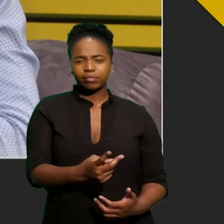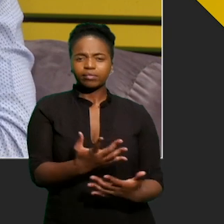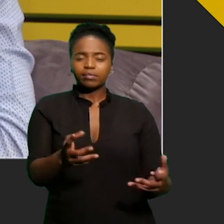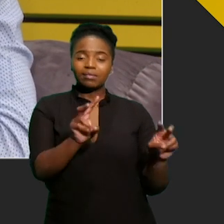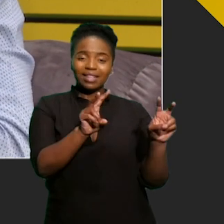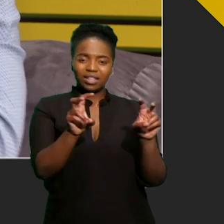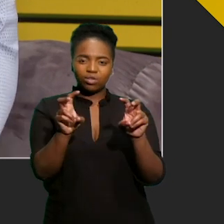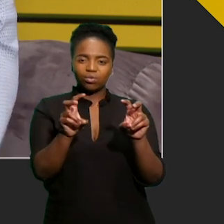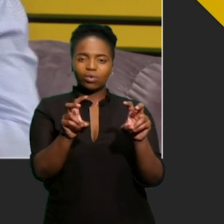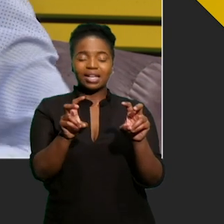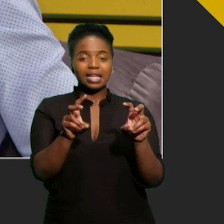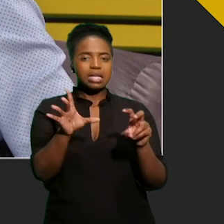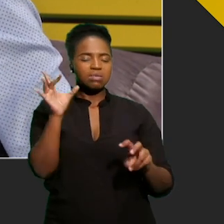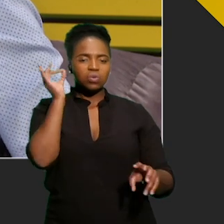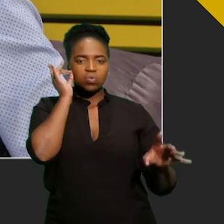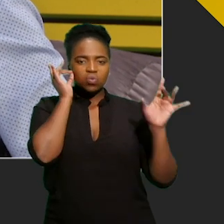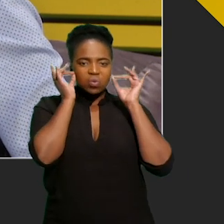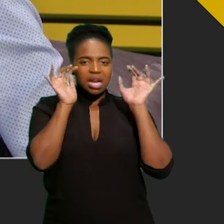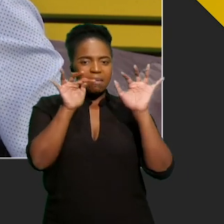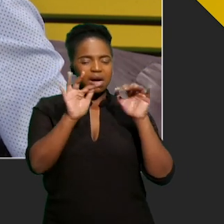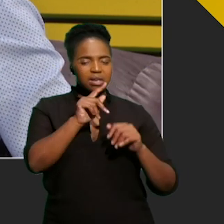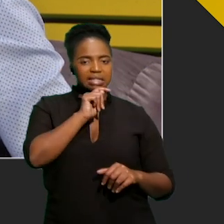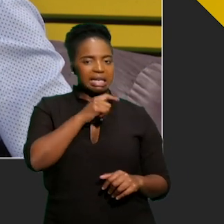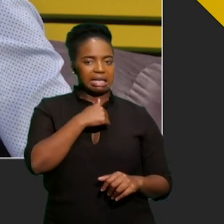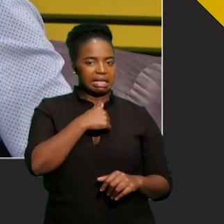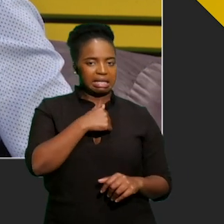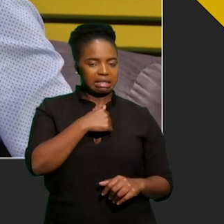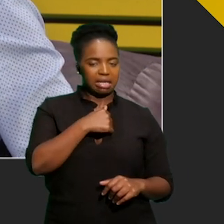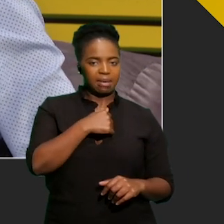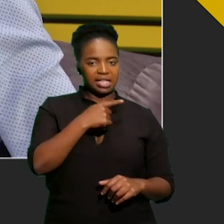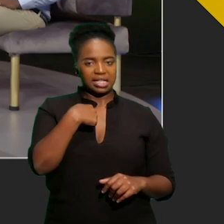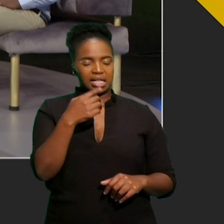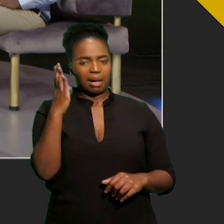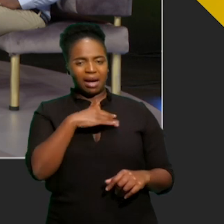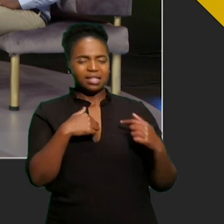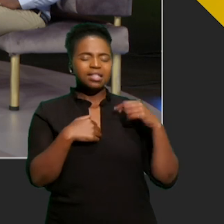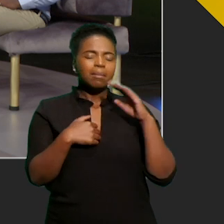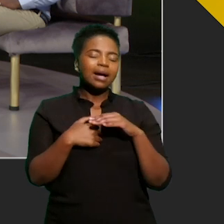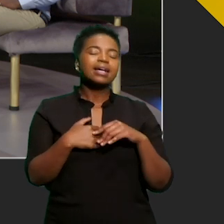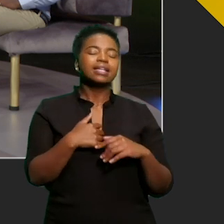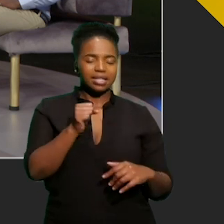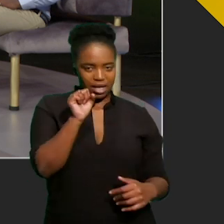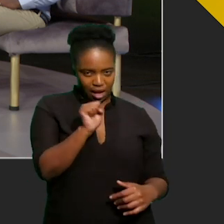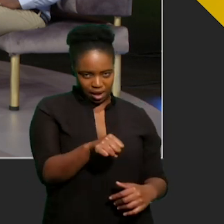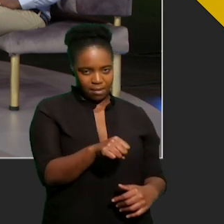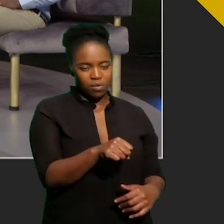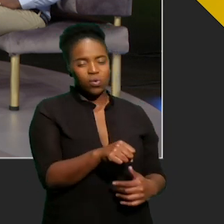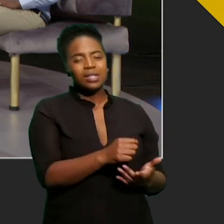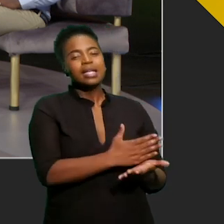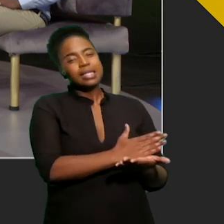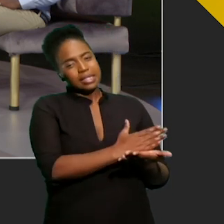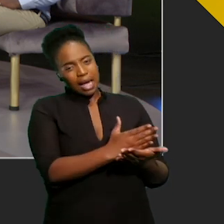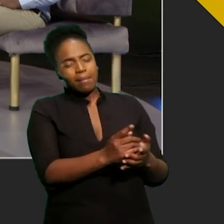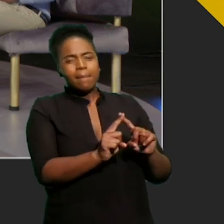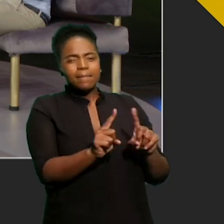issue of lack of trust, ngibazwile abantu abaningi laba bathi abasithembi laba sis reporter. I think there's a general